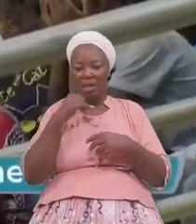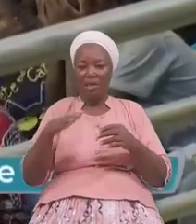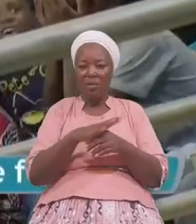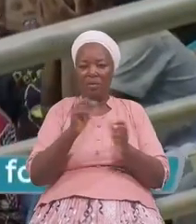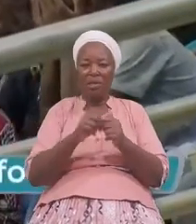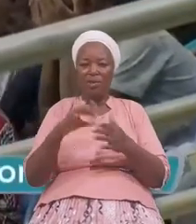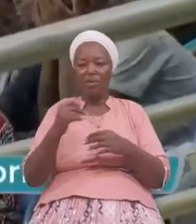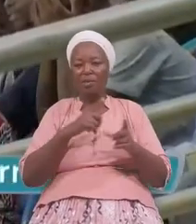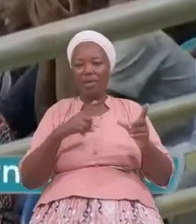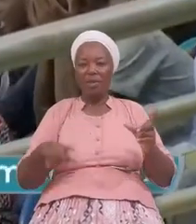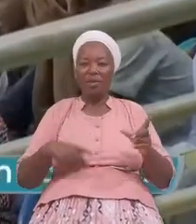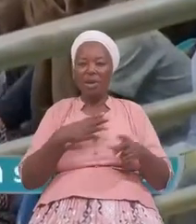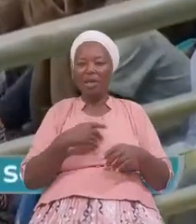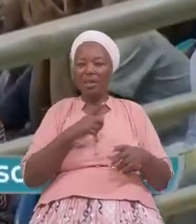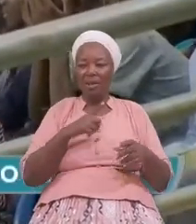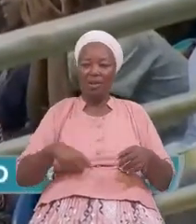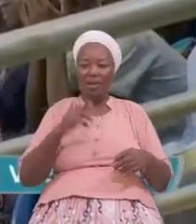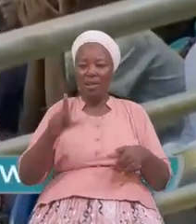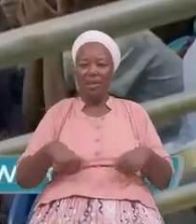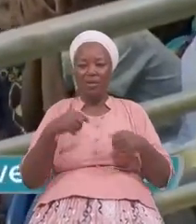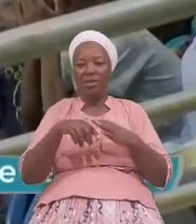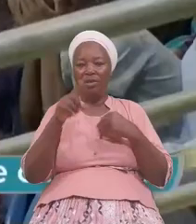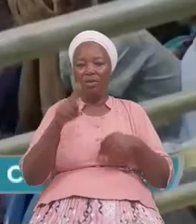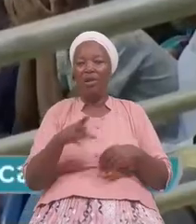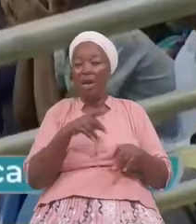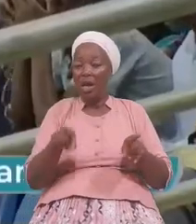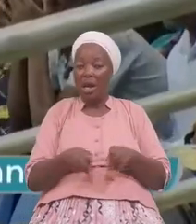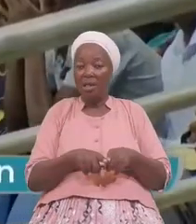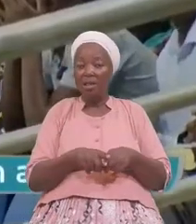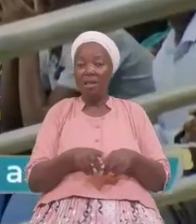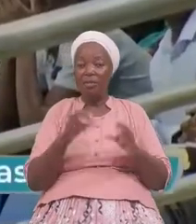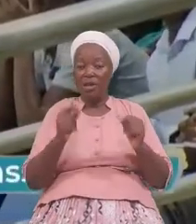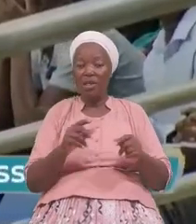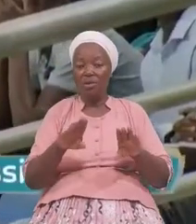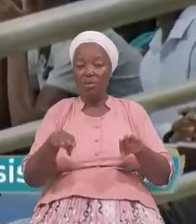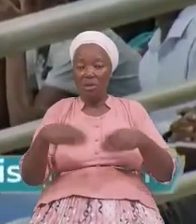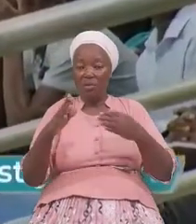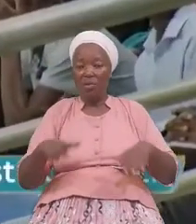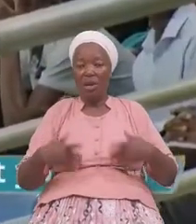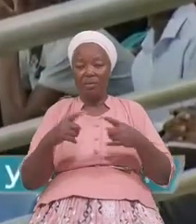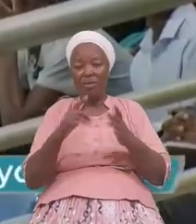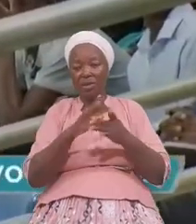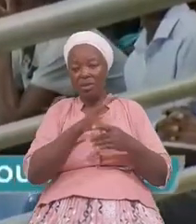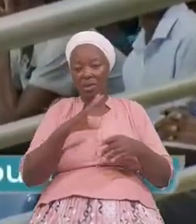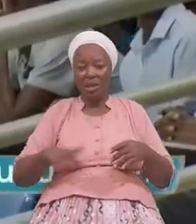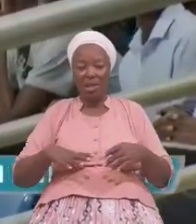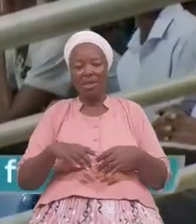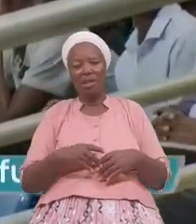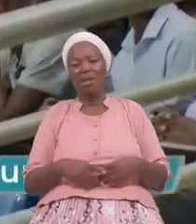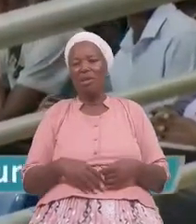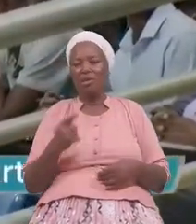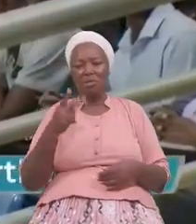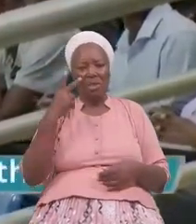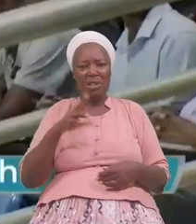what? As soon as you give your life to Christ, He assigns to you an invisible bodyguard, the holy angel, more powerful